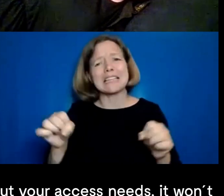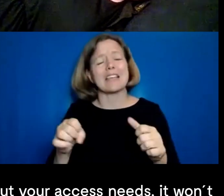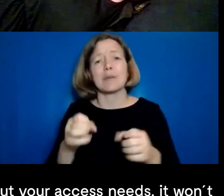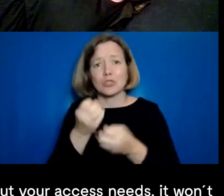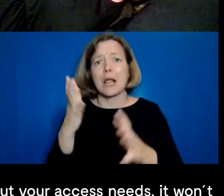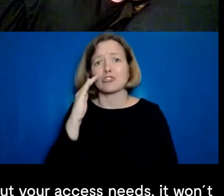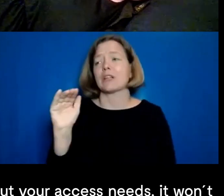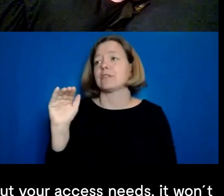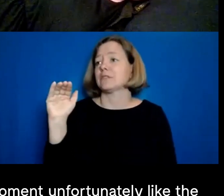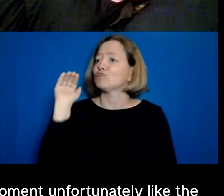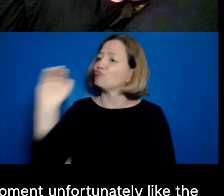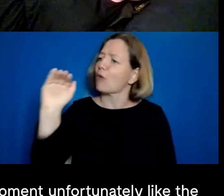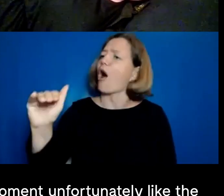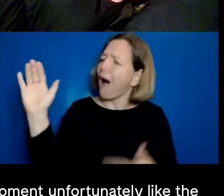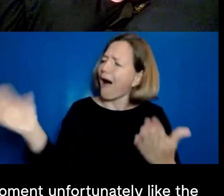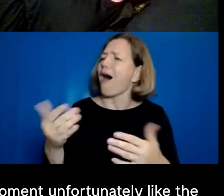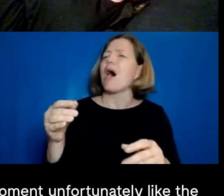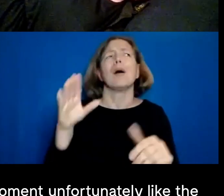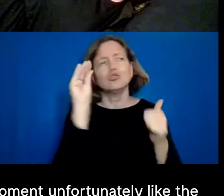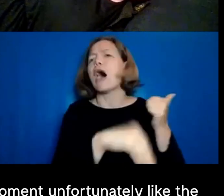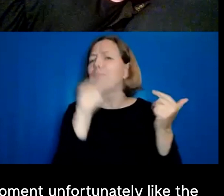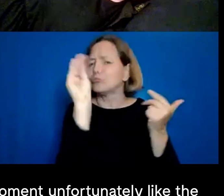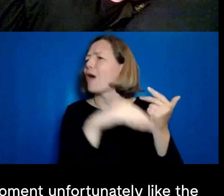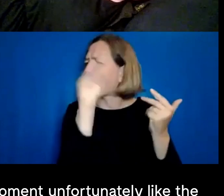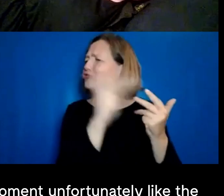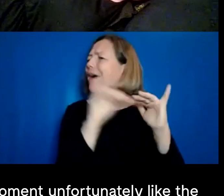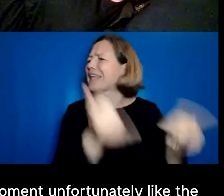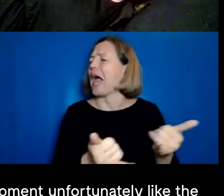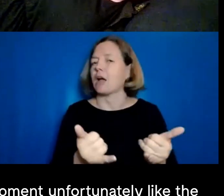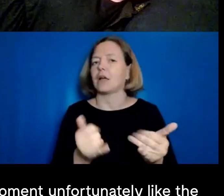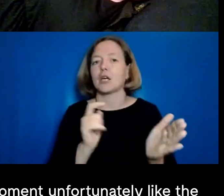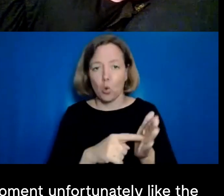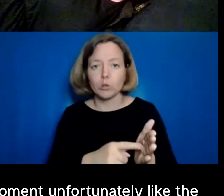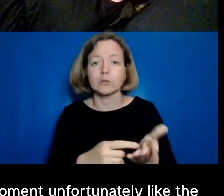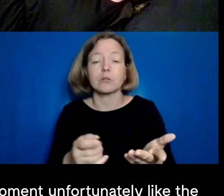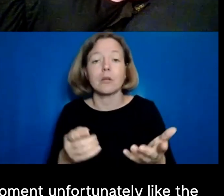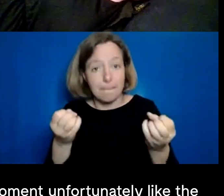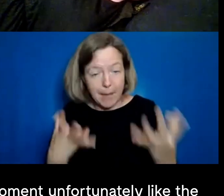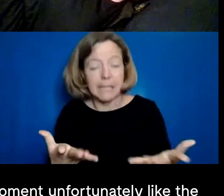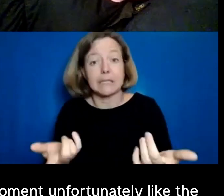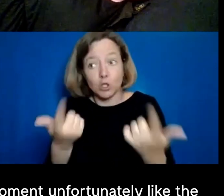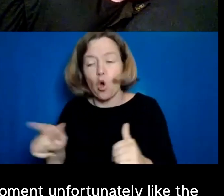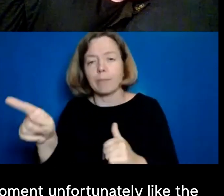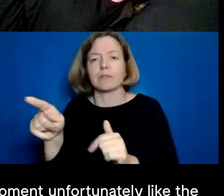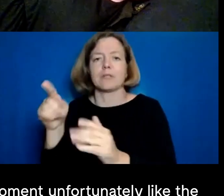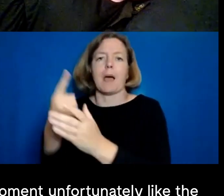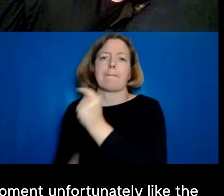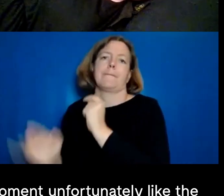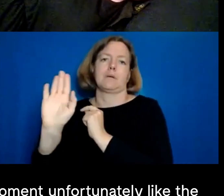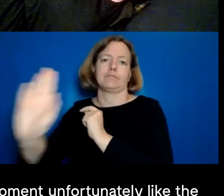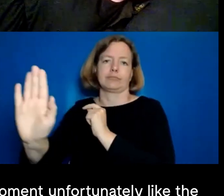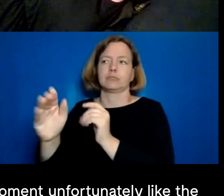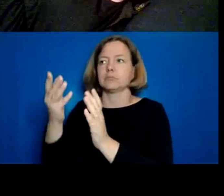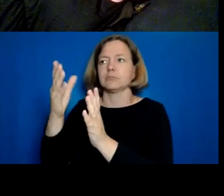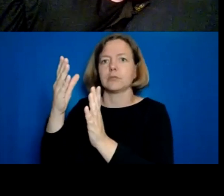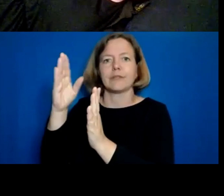It won't cost you anything, because it probably will in the moment, unfortunately, like the German art